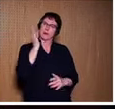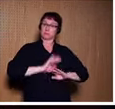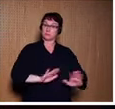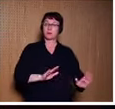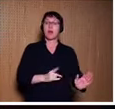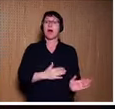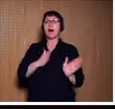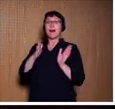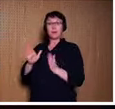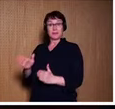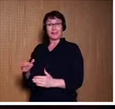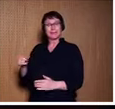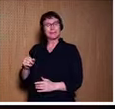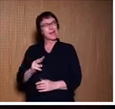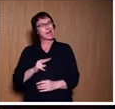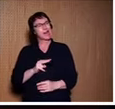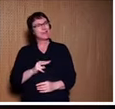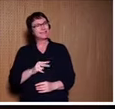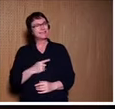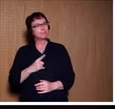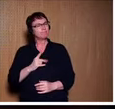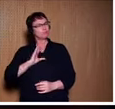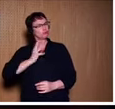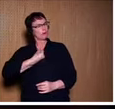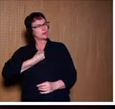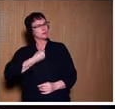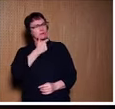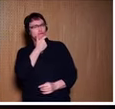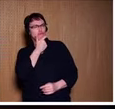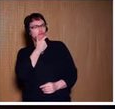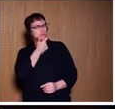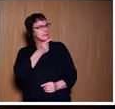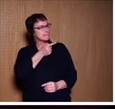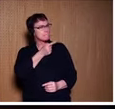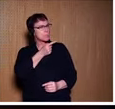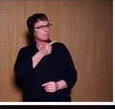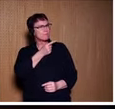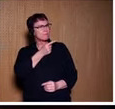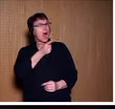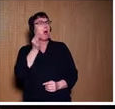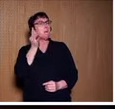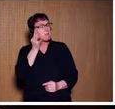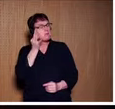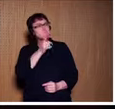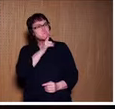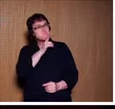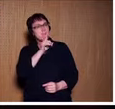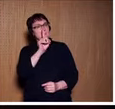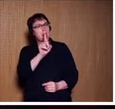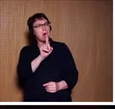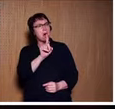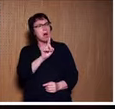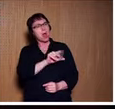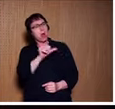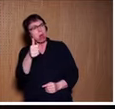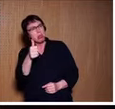Some others will believe that trans women may be women, but may or should be treated differently in some situations. This is not the red line. This